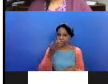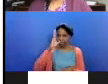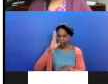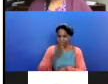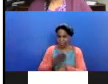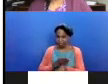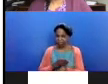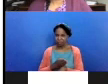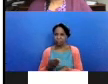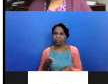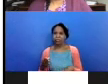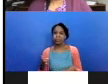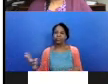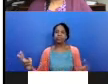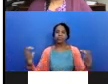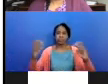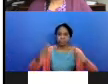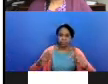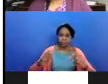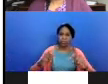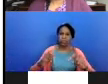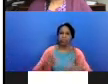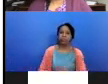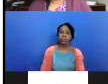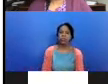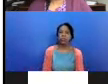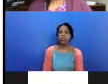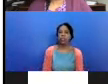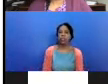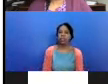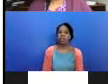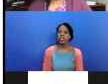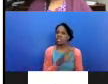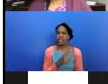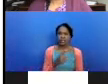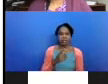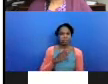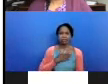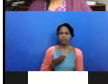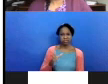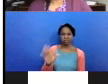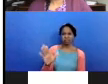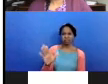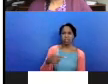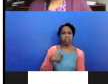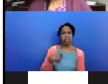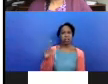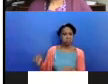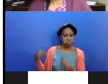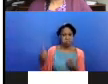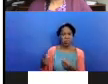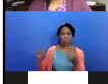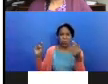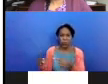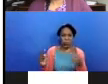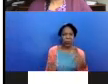guy is renouncing the violence in front of the son and saying, that was wrong, what I was doing to you. And the father